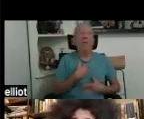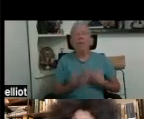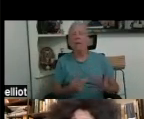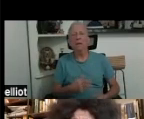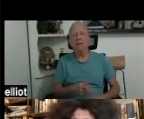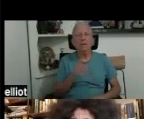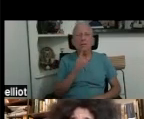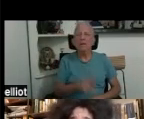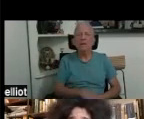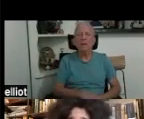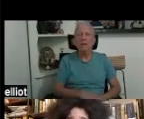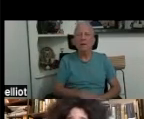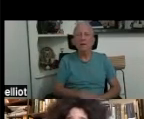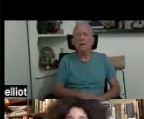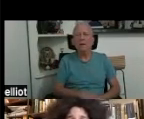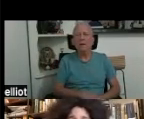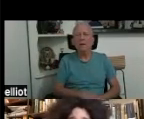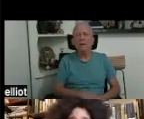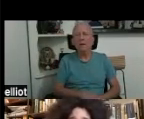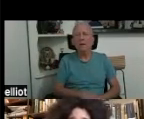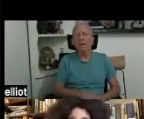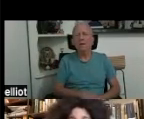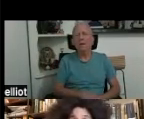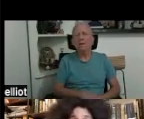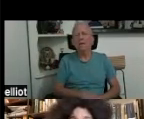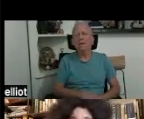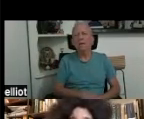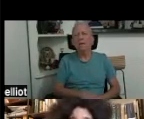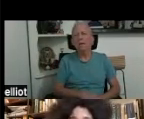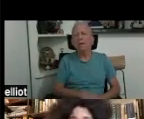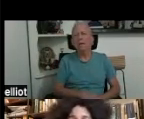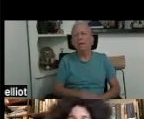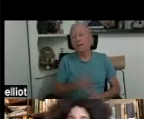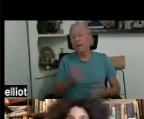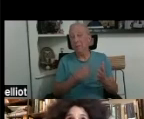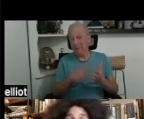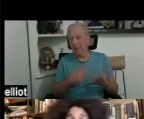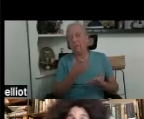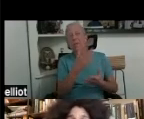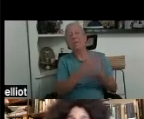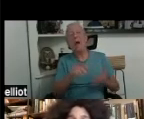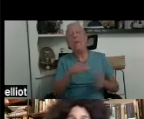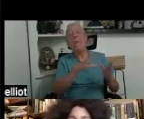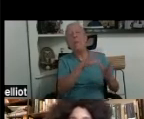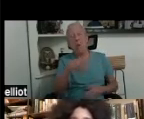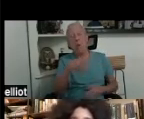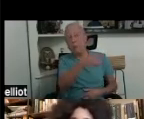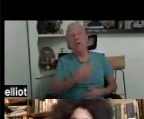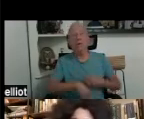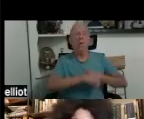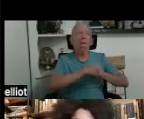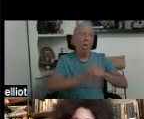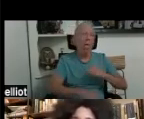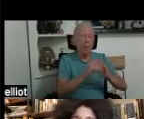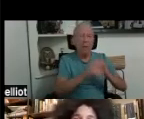of governance, but it probably does in some cooperatives. So how do we avoid an organization